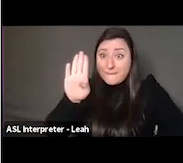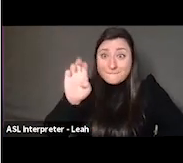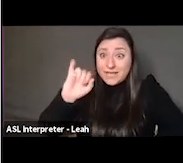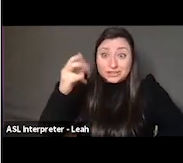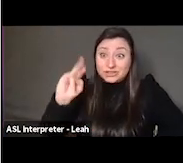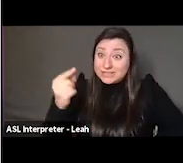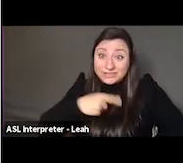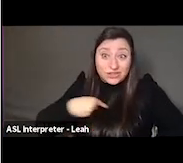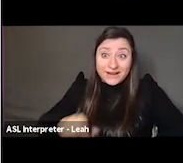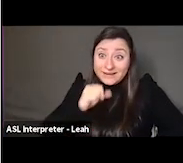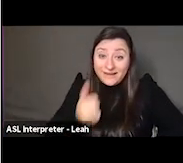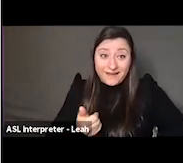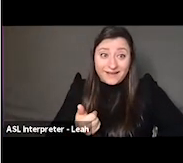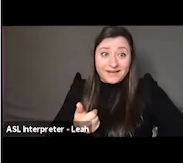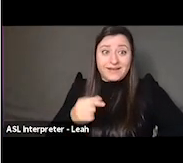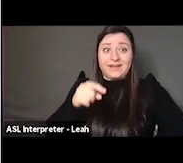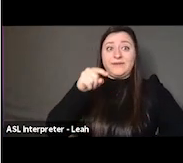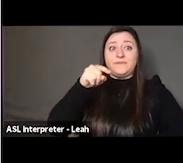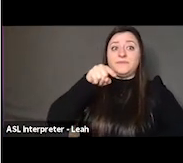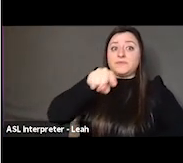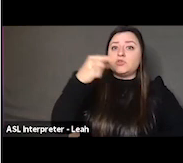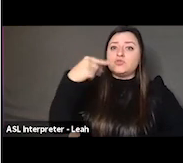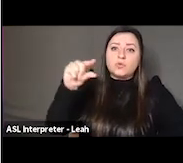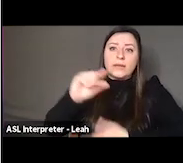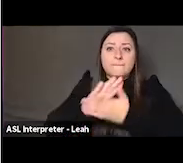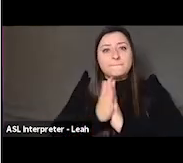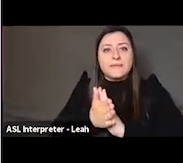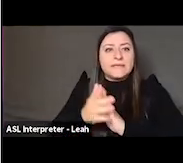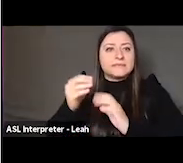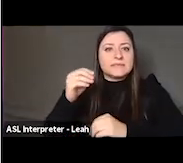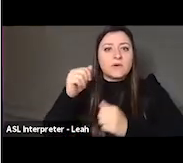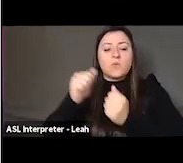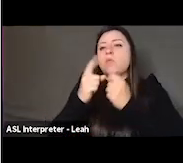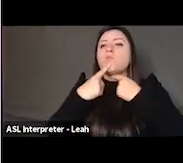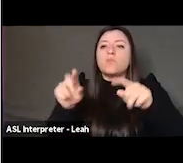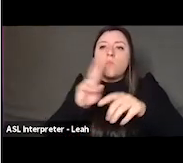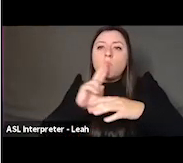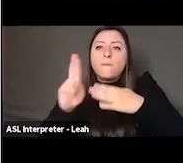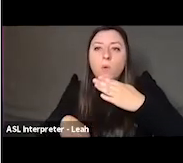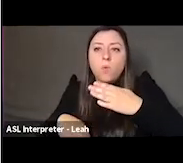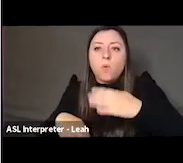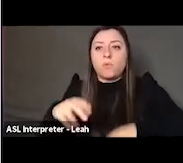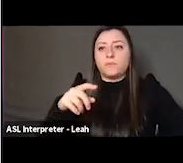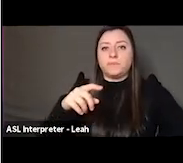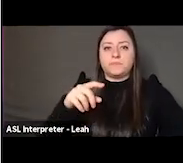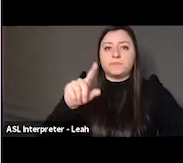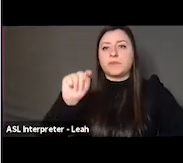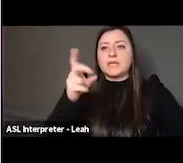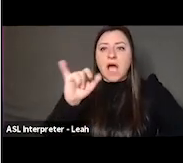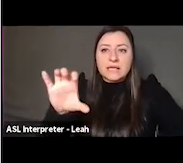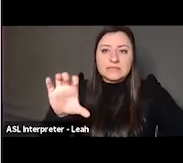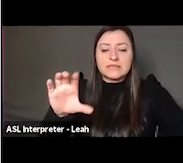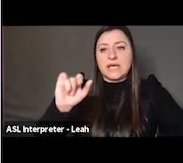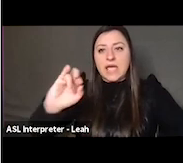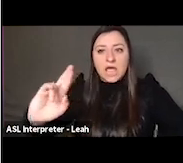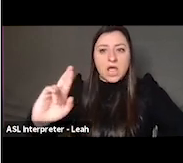Greenpeace came out with a report in June 2020, which is called Toxic Air: The Price of Fossil Fuels in the Middle East and